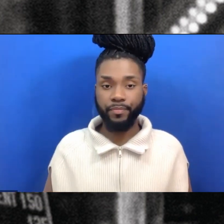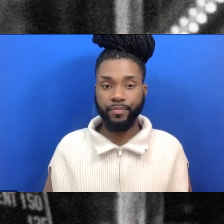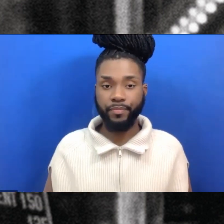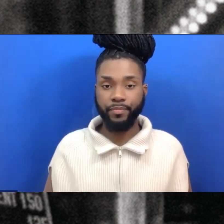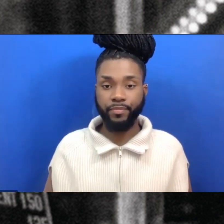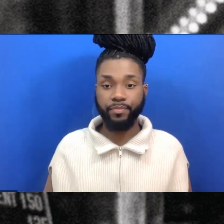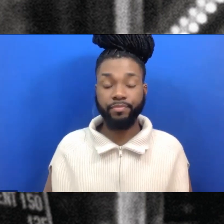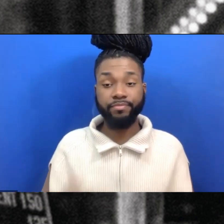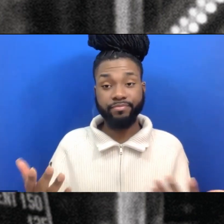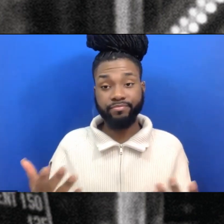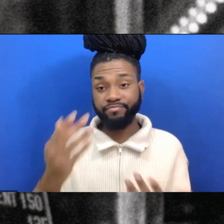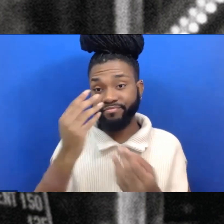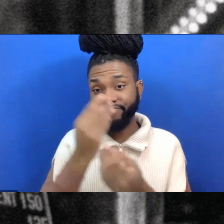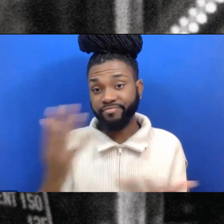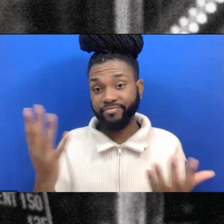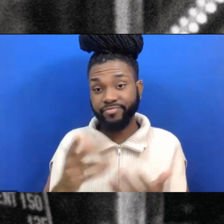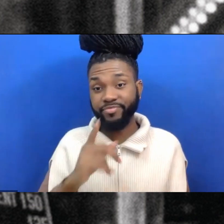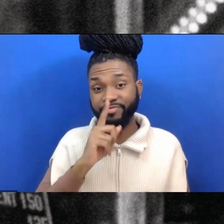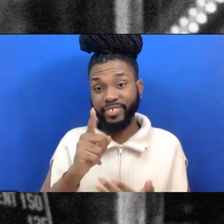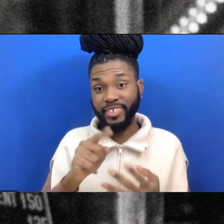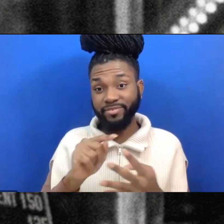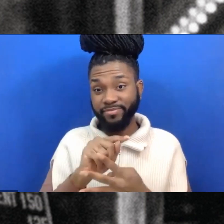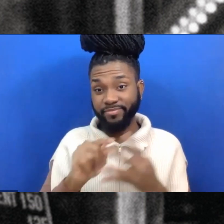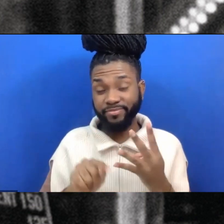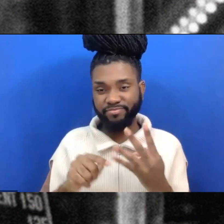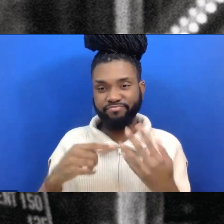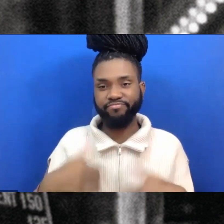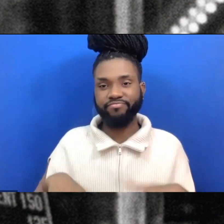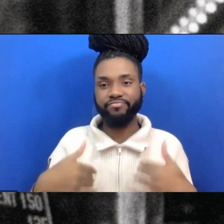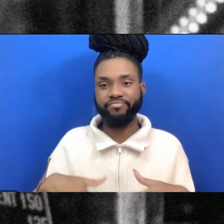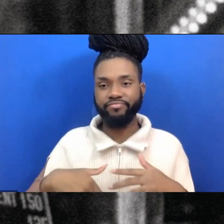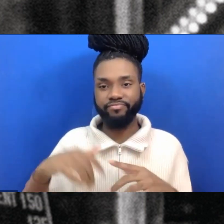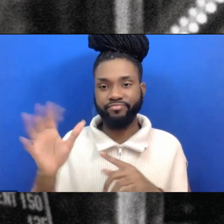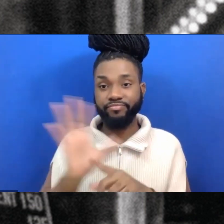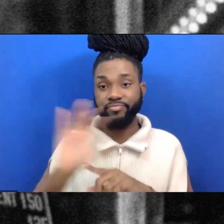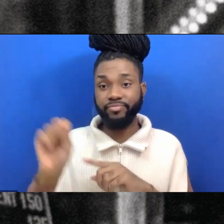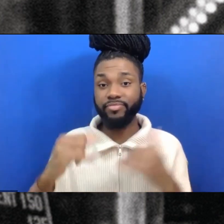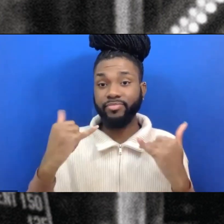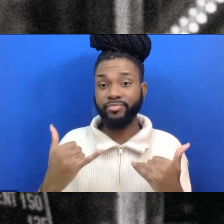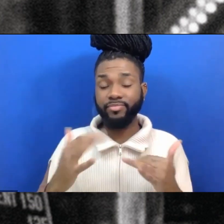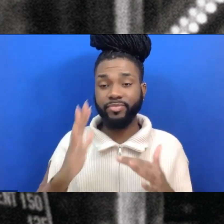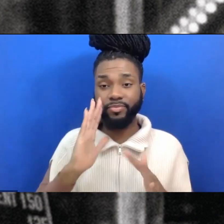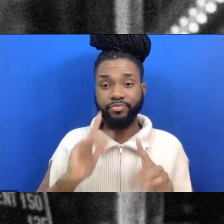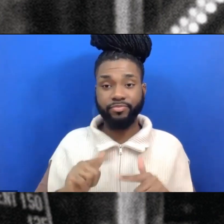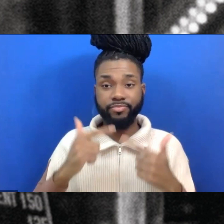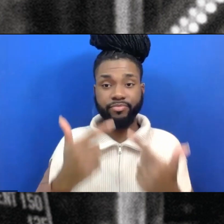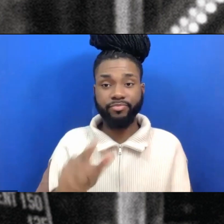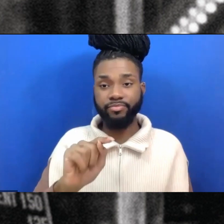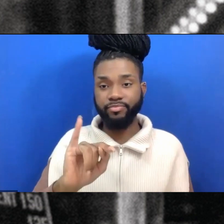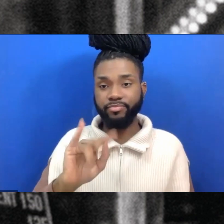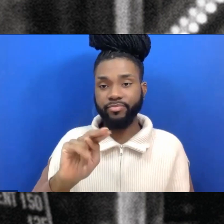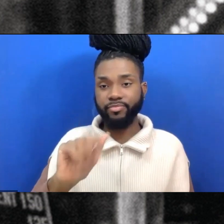So needless to say, this is a rock star convening. And now I will turn it over to Tina